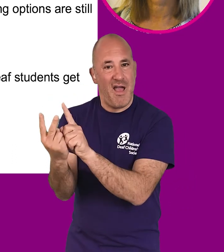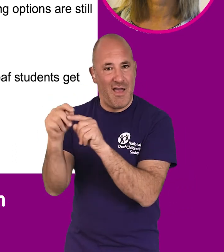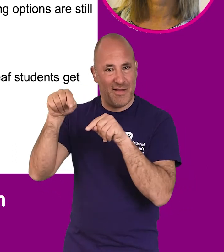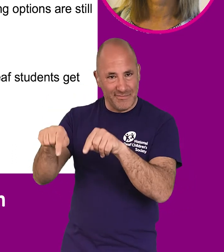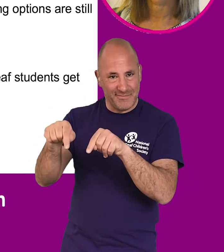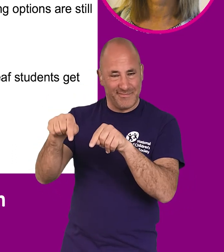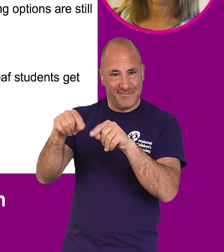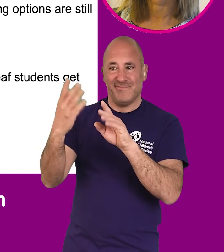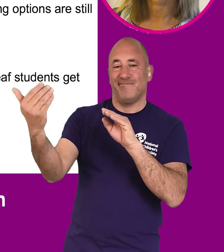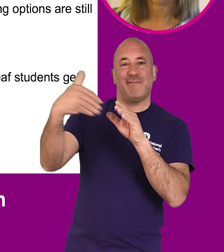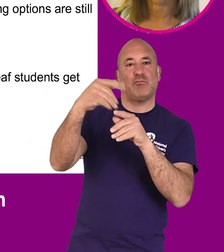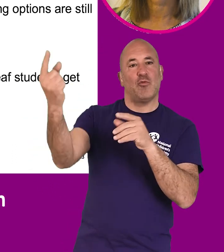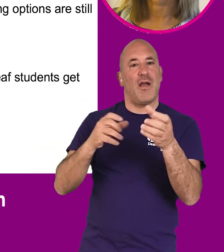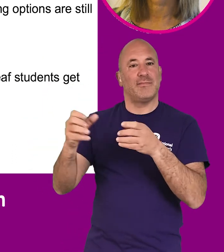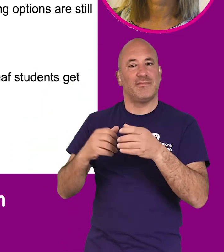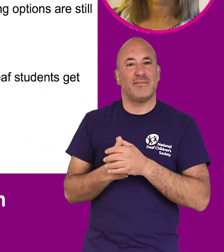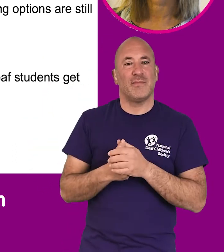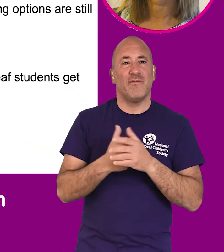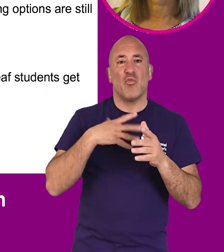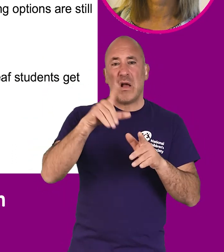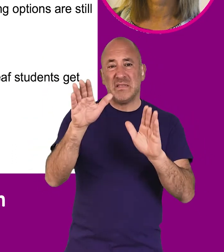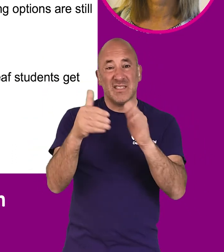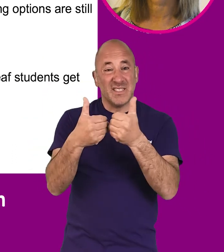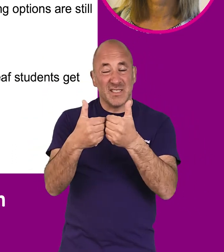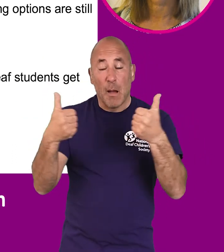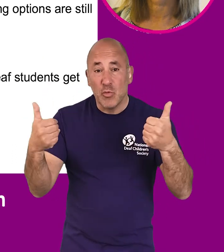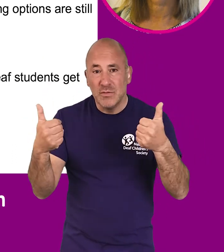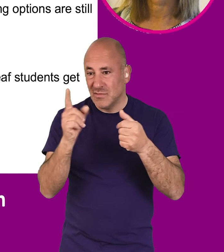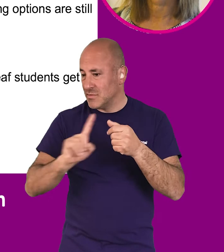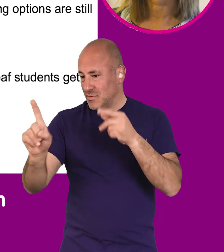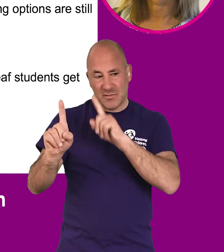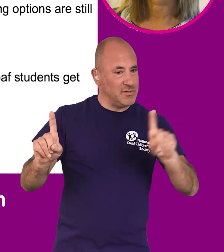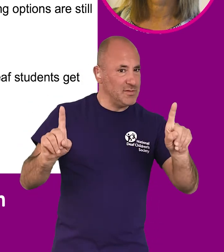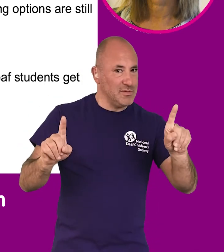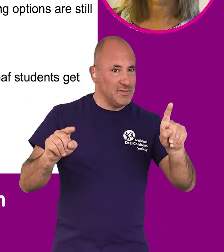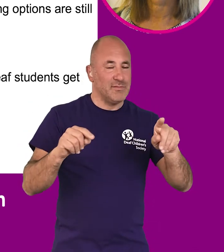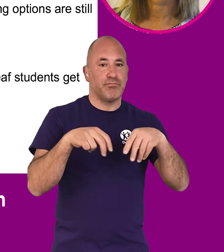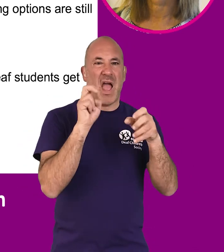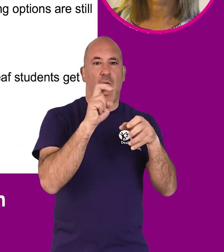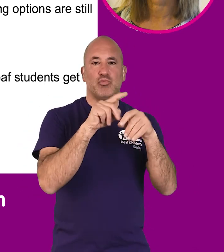two deaf people will need to go into the breakout room with the interpreter.